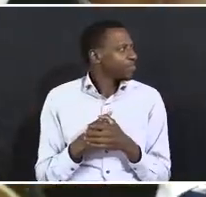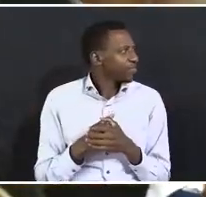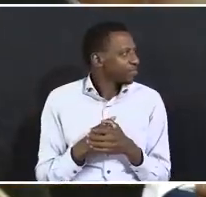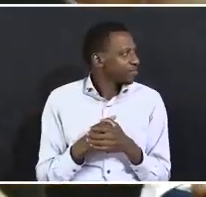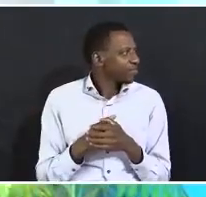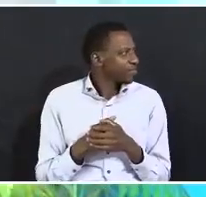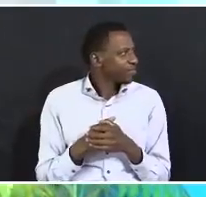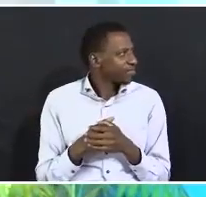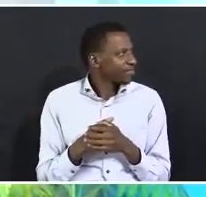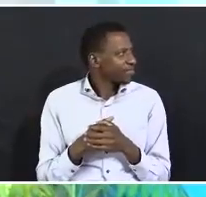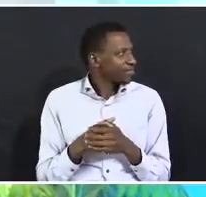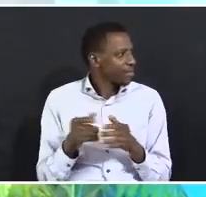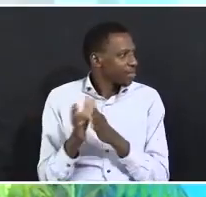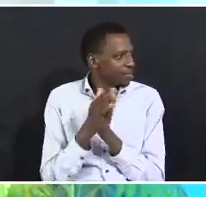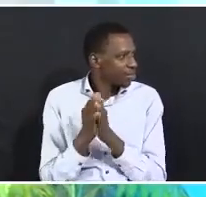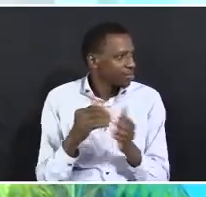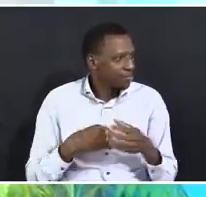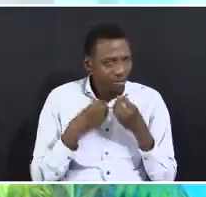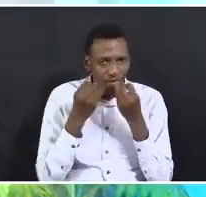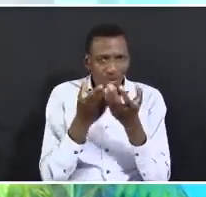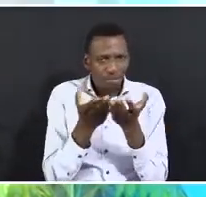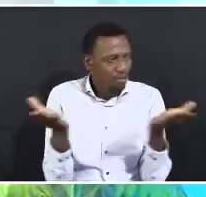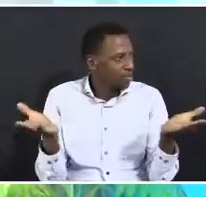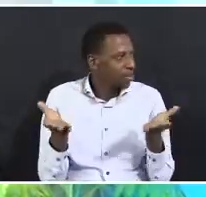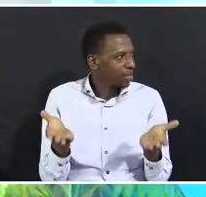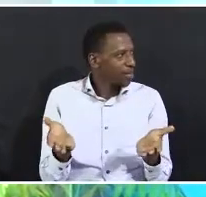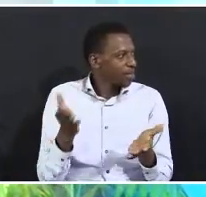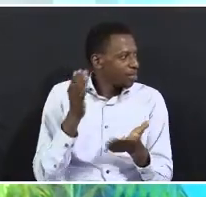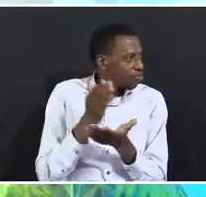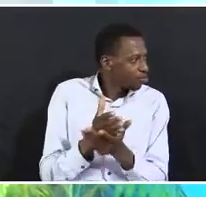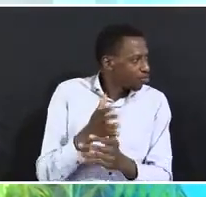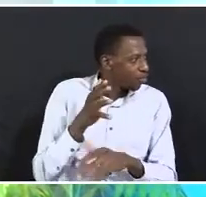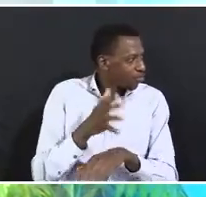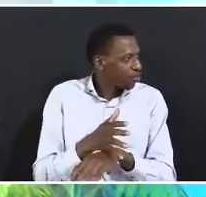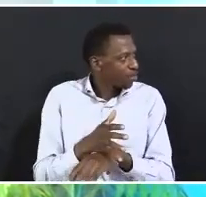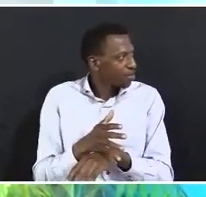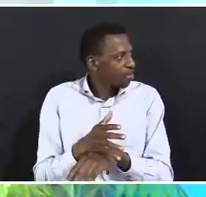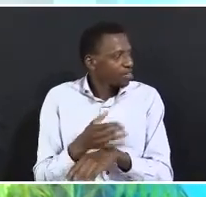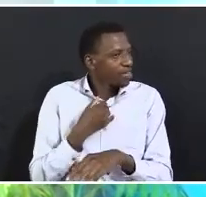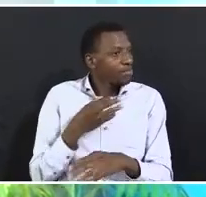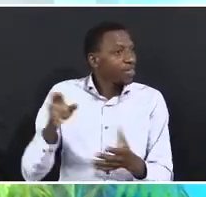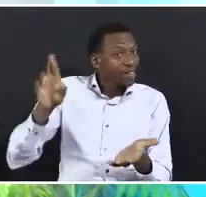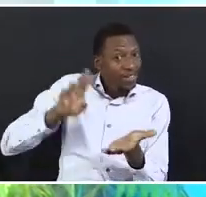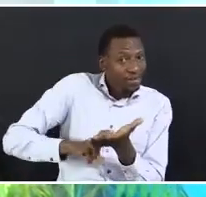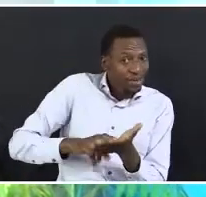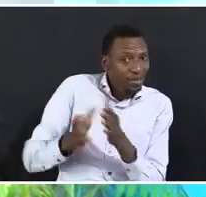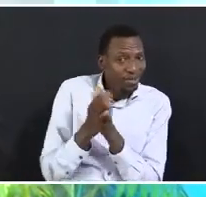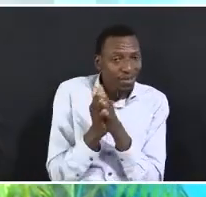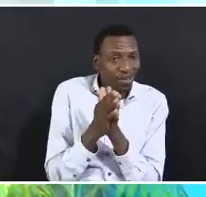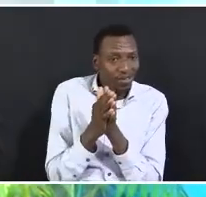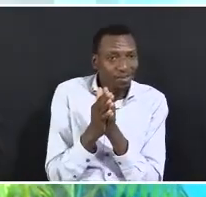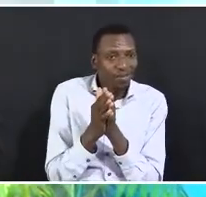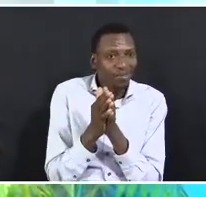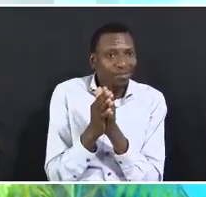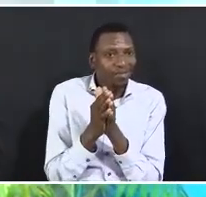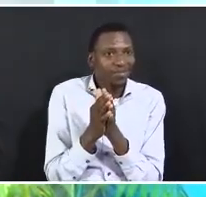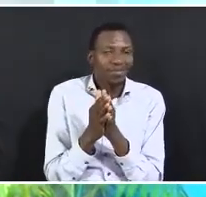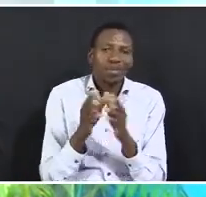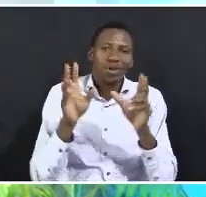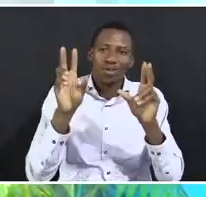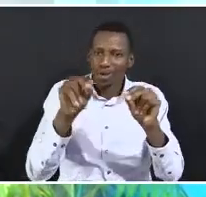I shared that story here. True or false? Can I repeat it? Oh no, thank you so